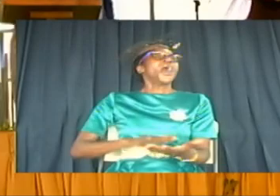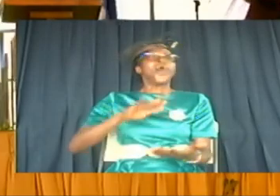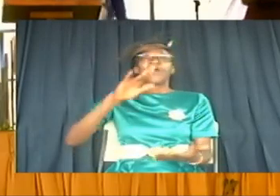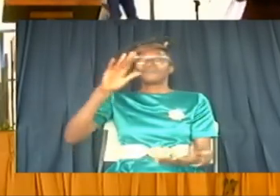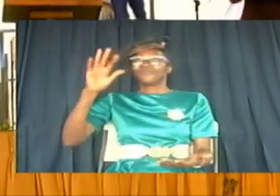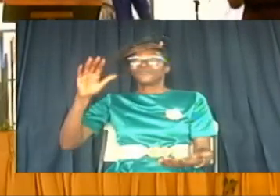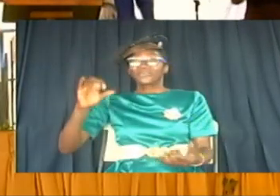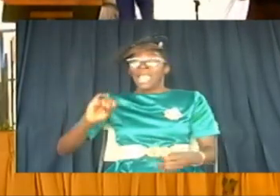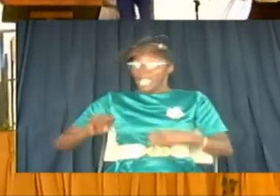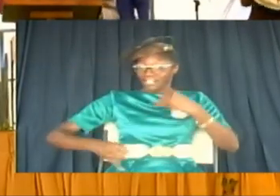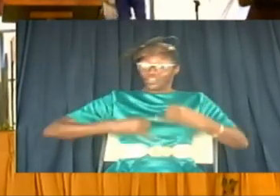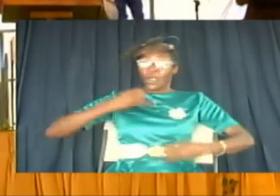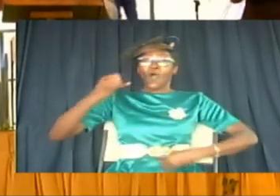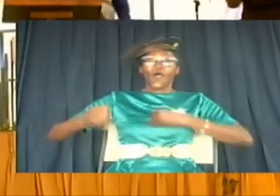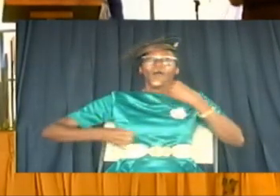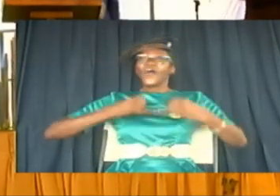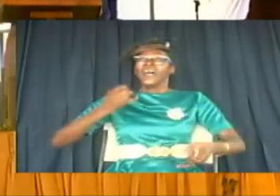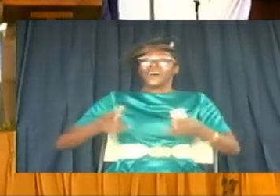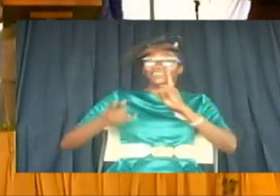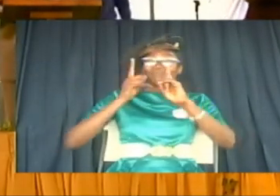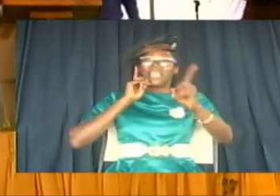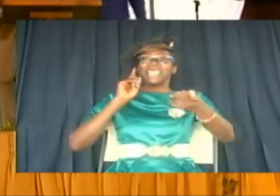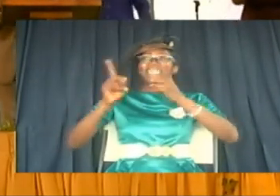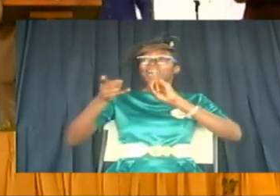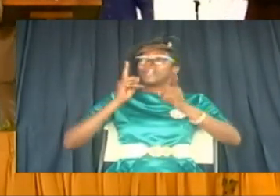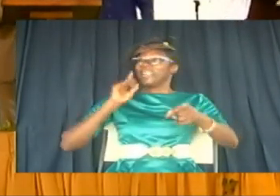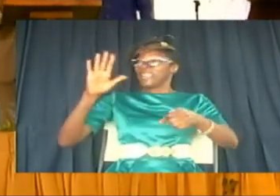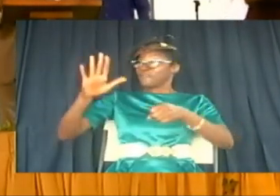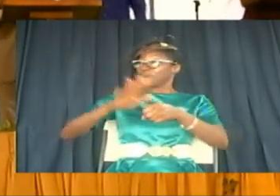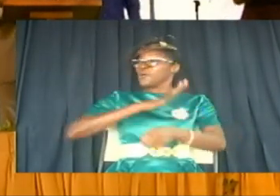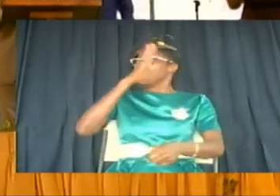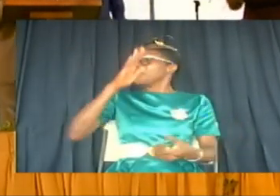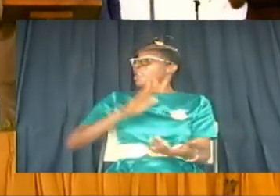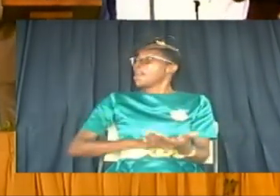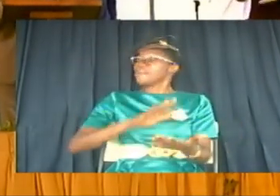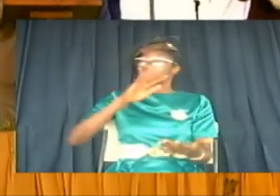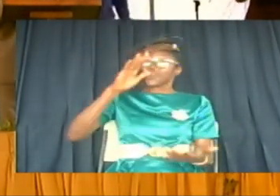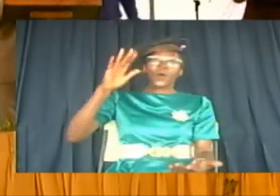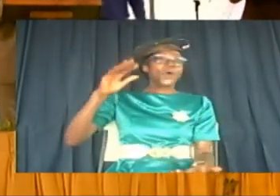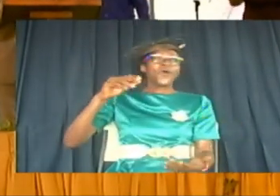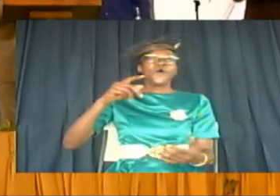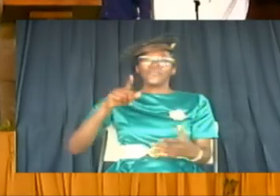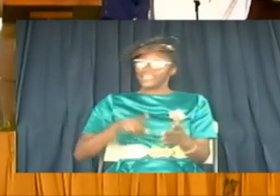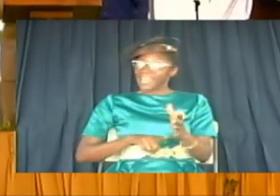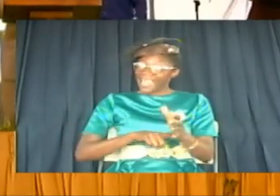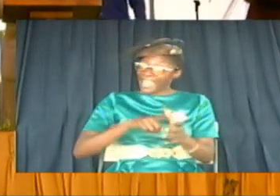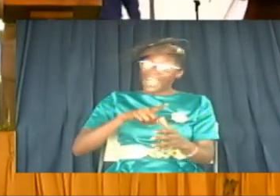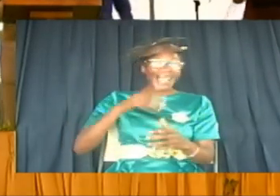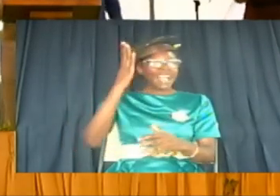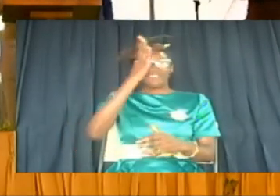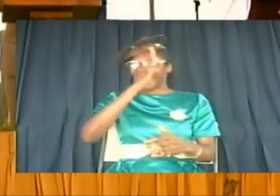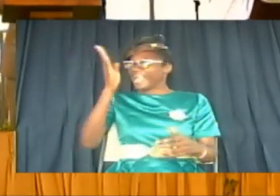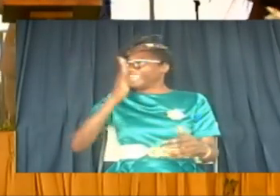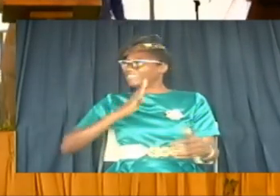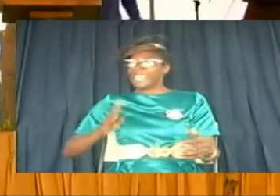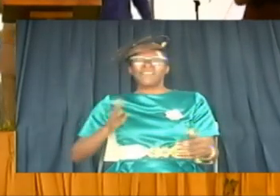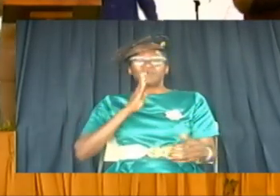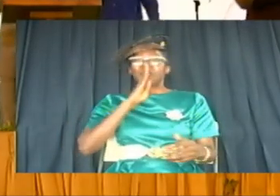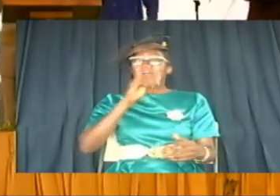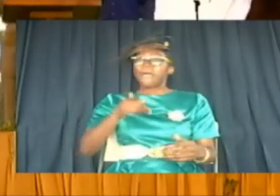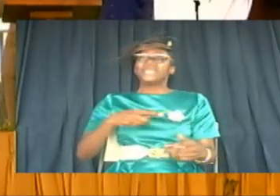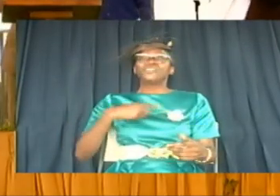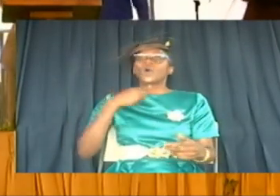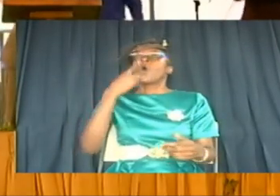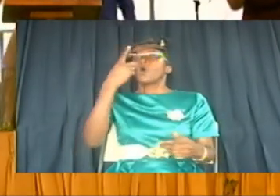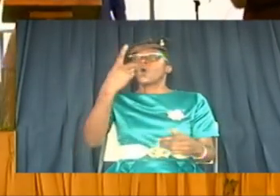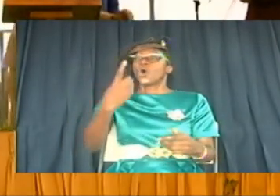of glory. It's joy unspeakable and full of glory that has never